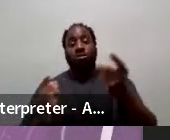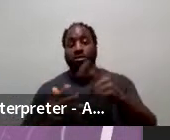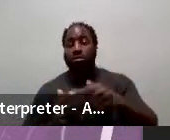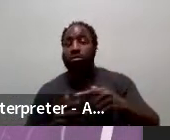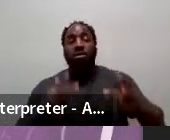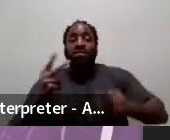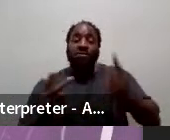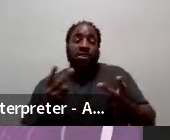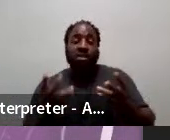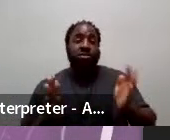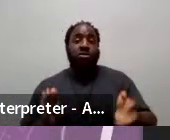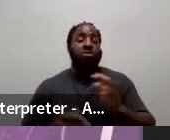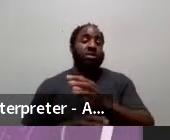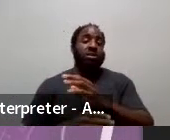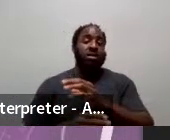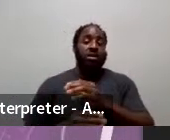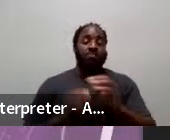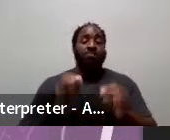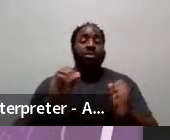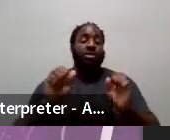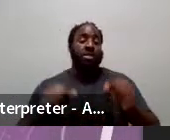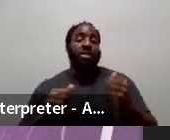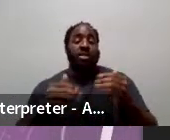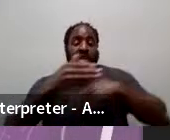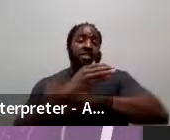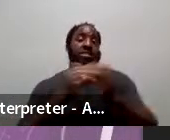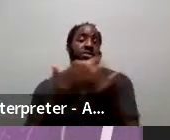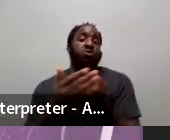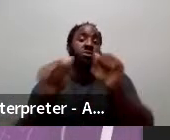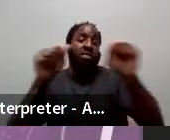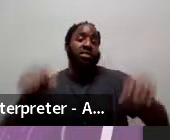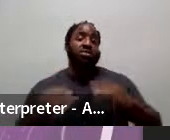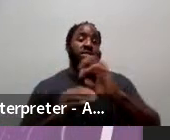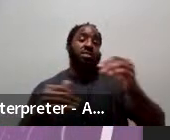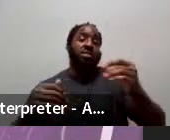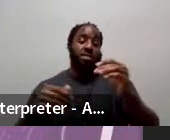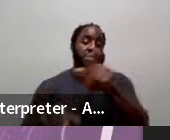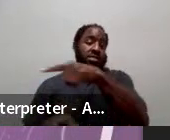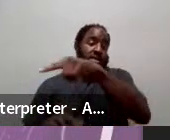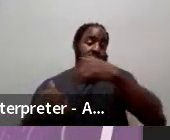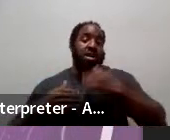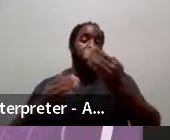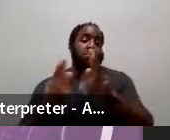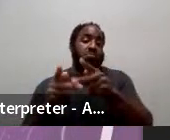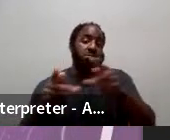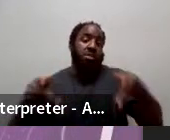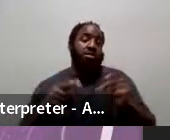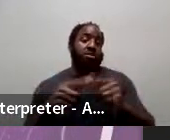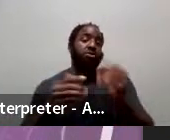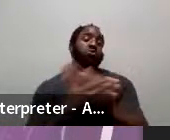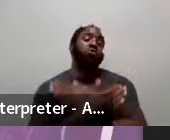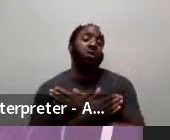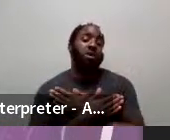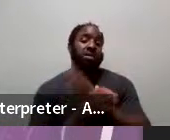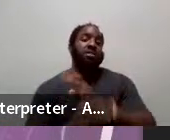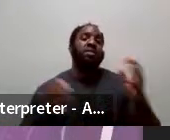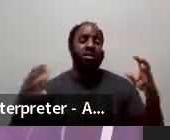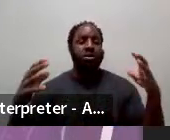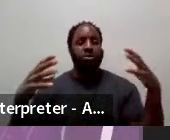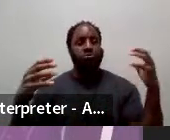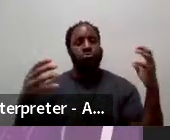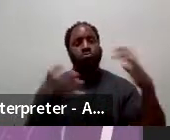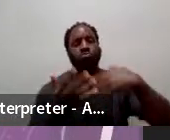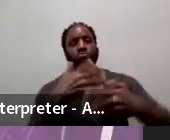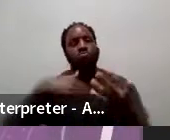the new stations, and that they have places to rest and places to congregate. This means everything from improved sidewalks